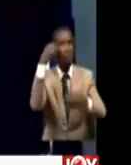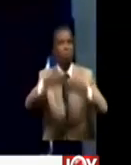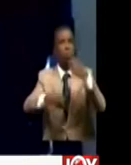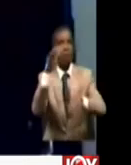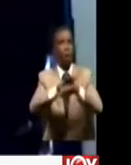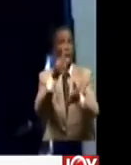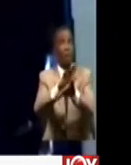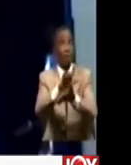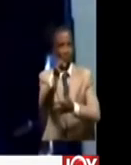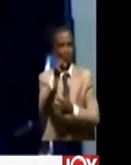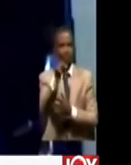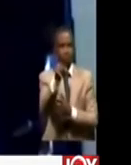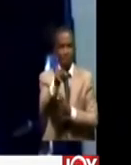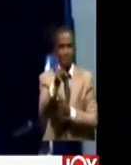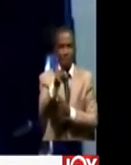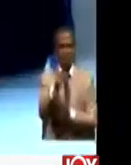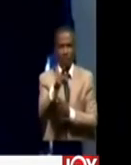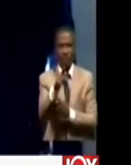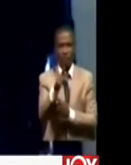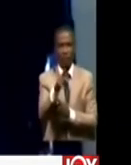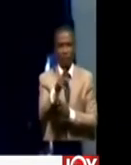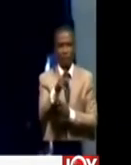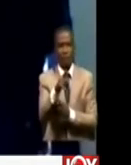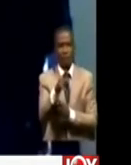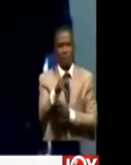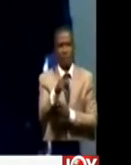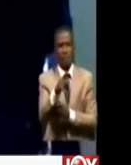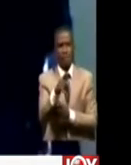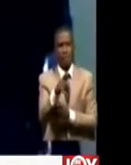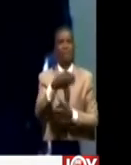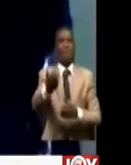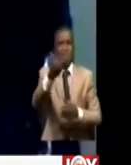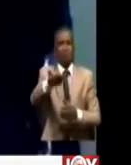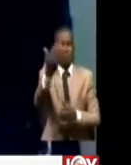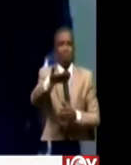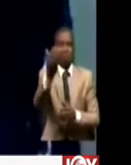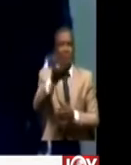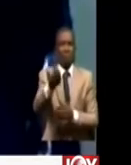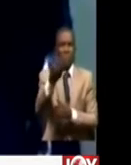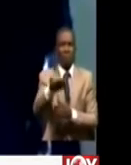with OT. But I signed. Let's go on to the next. Let's go on to the next.